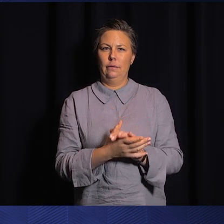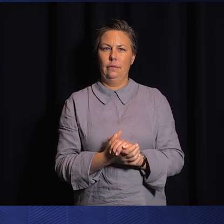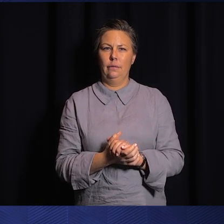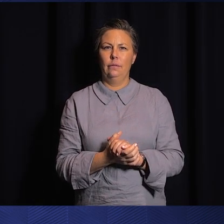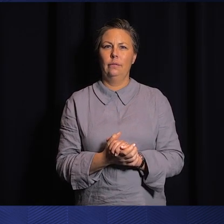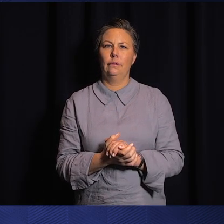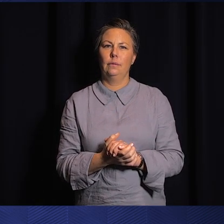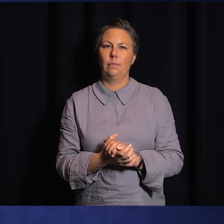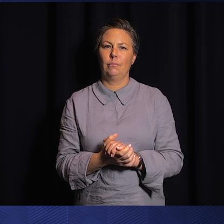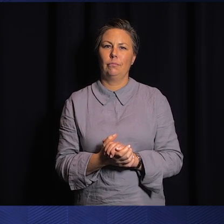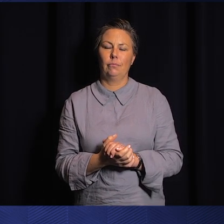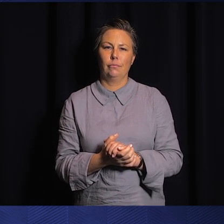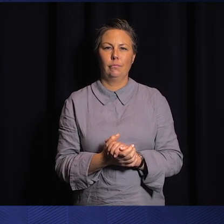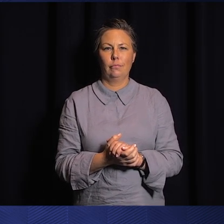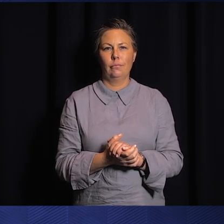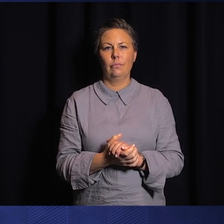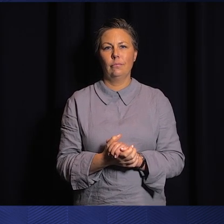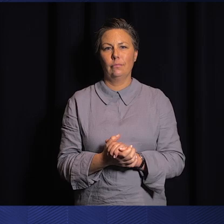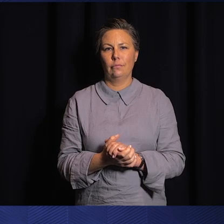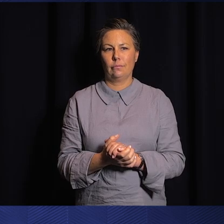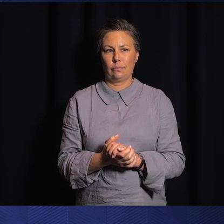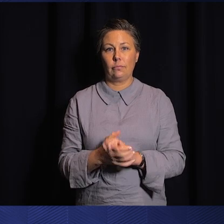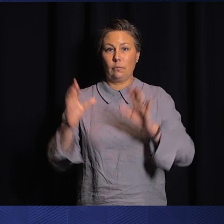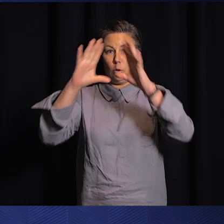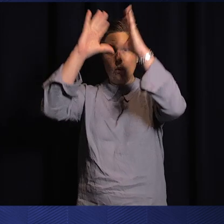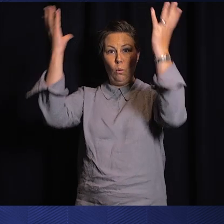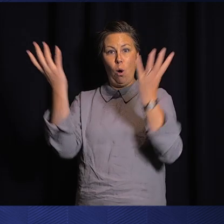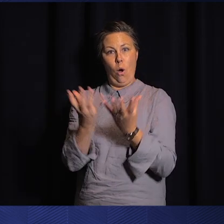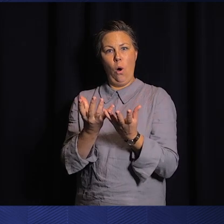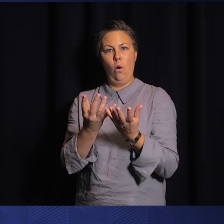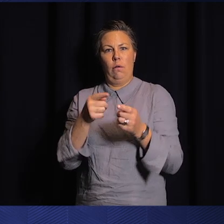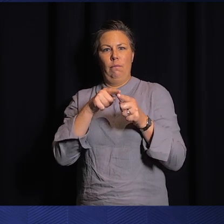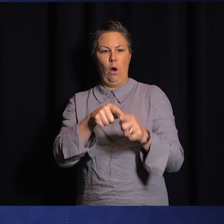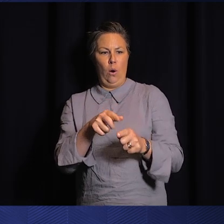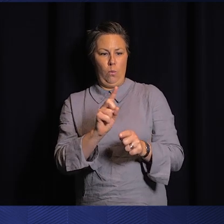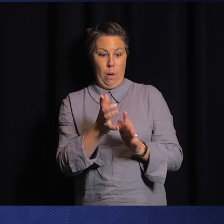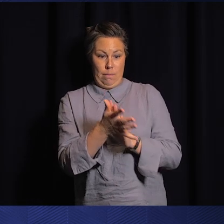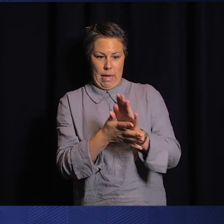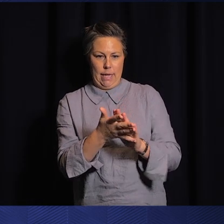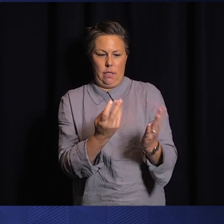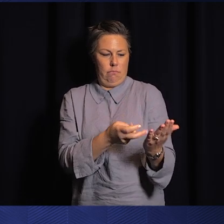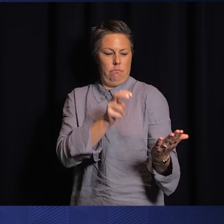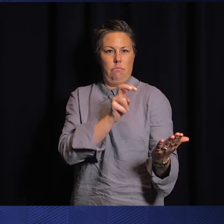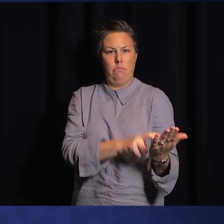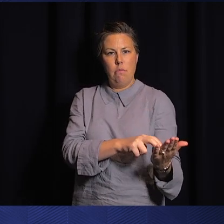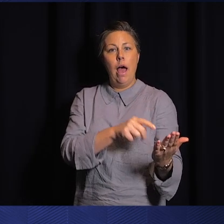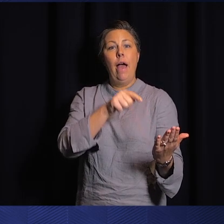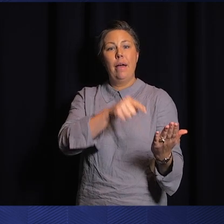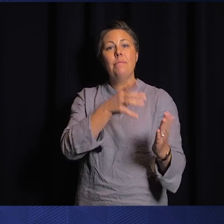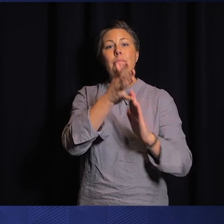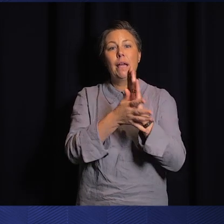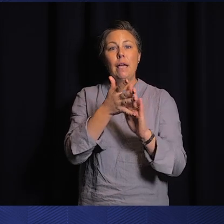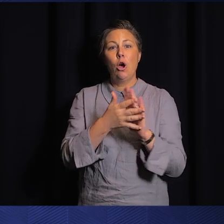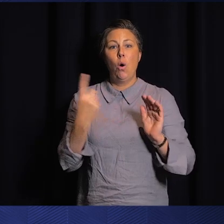guiding principles is a composite international legal framework that combines the human rights of